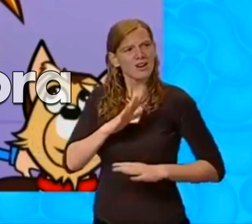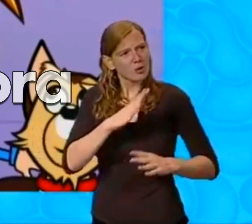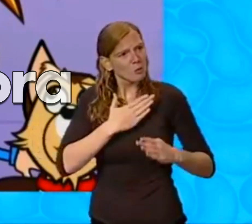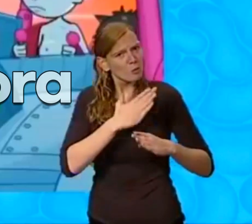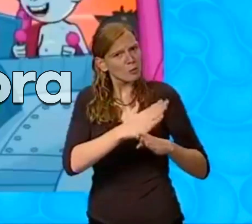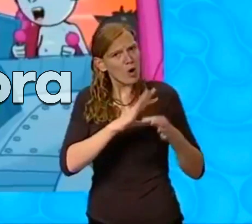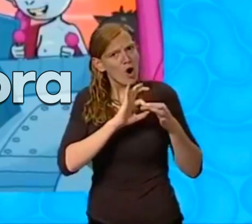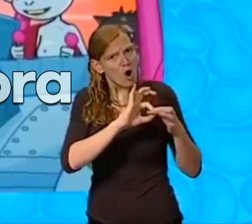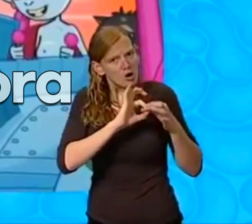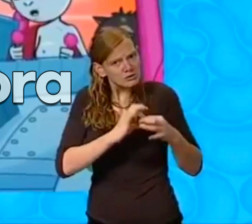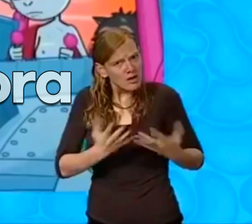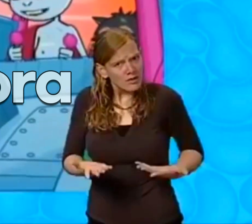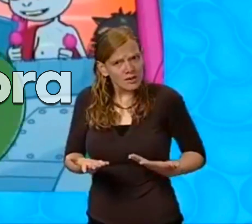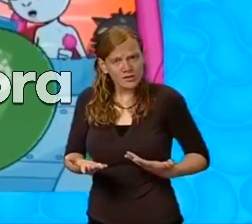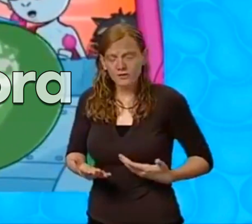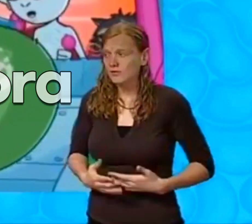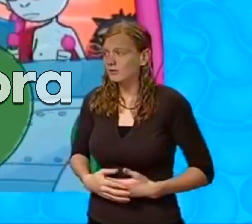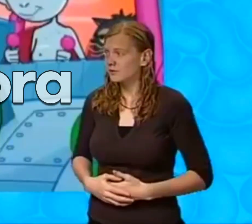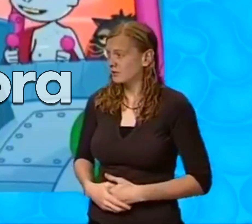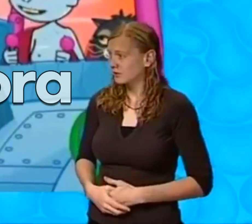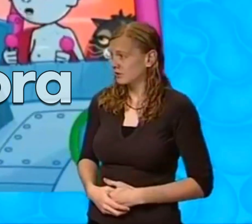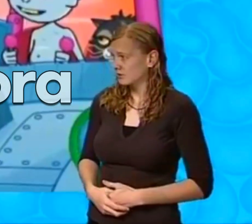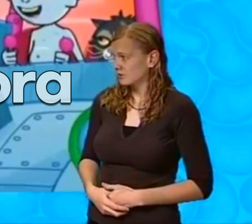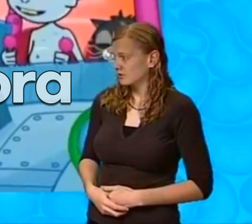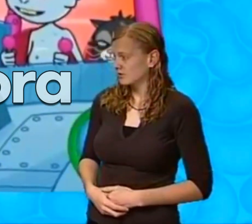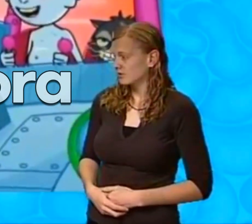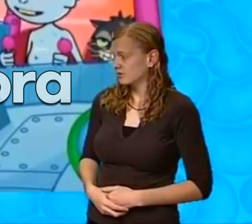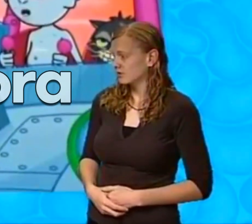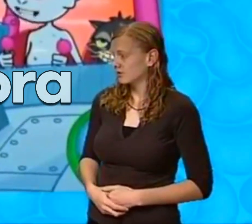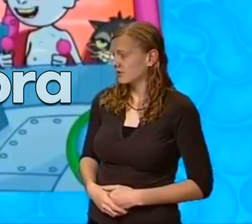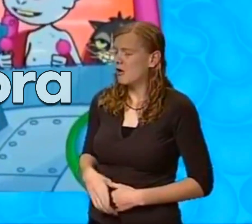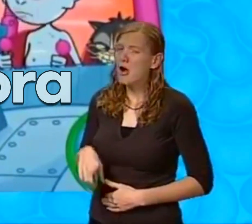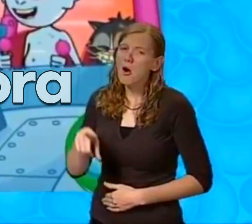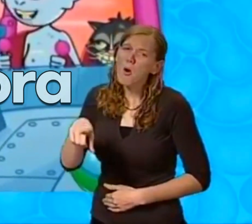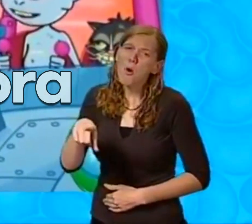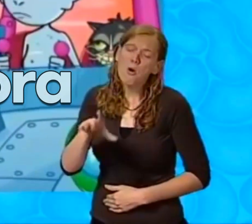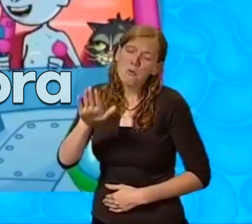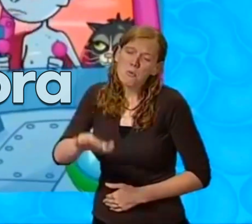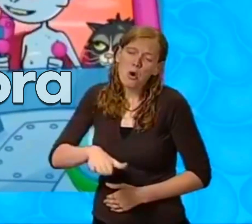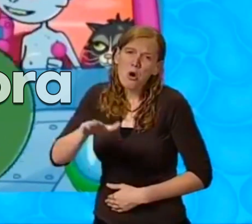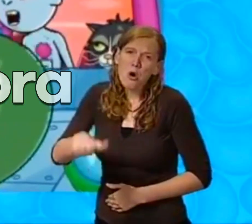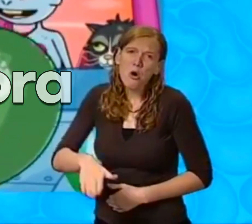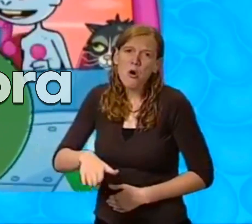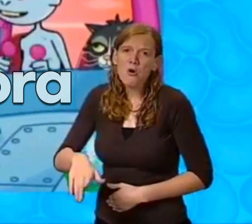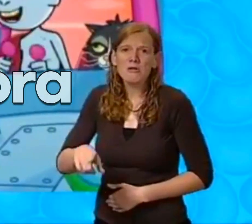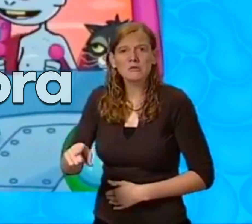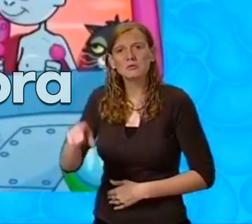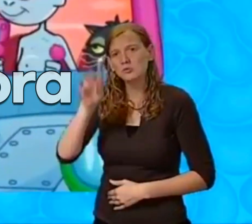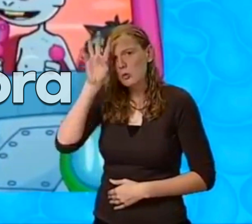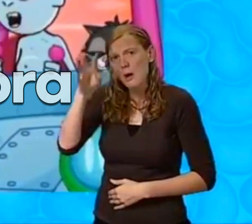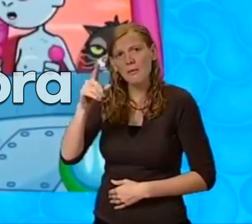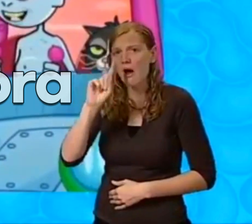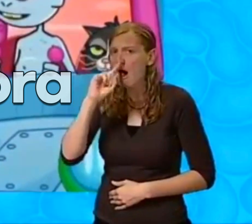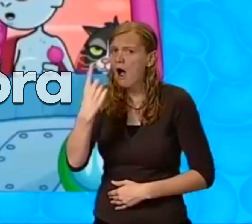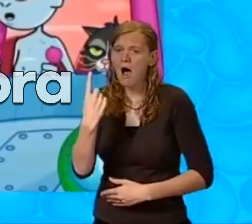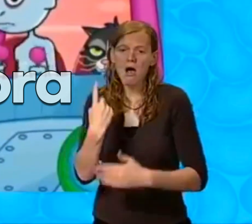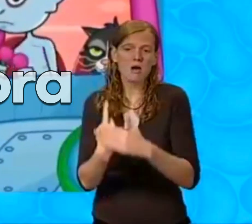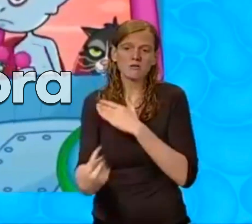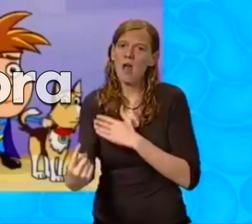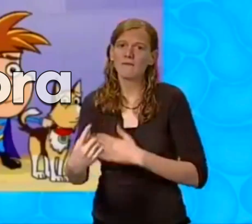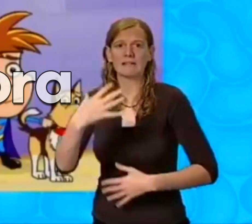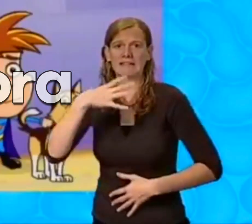me. Poor little Tommy Zoom has to use his dog to fight his battles. Well, I'm sorry, Sonny. You're